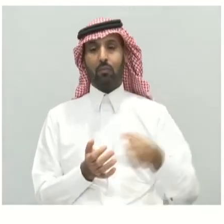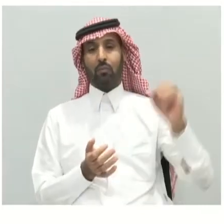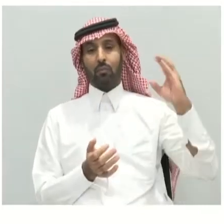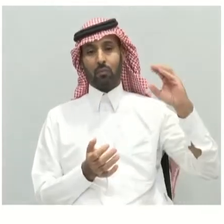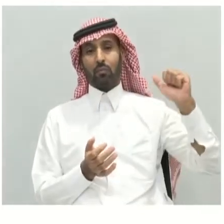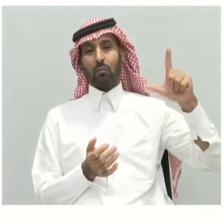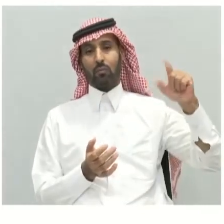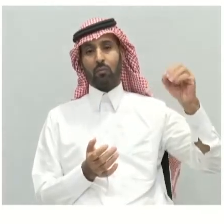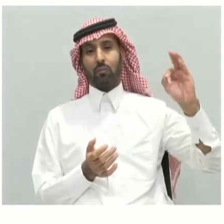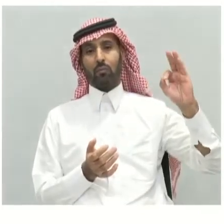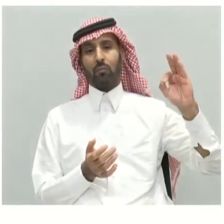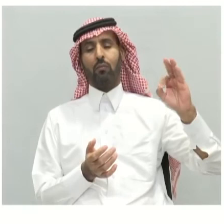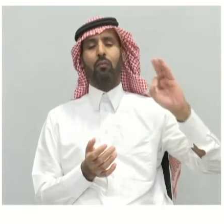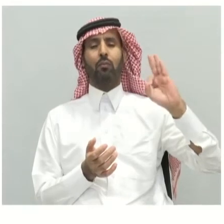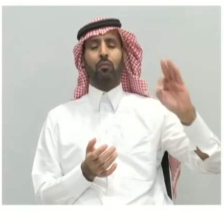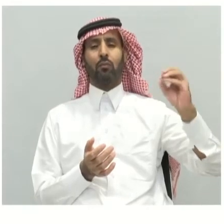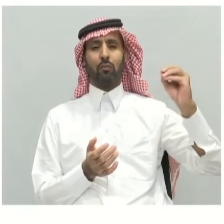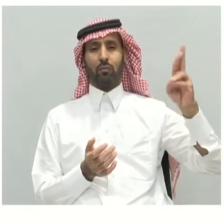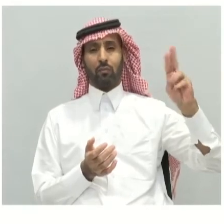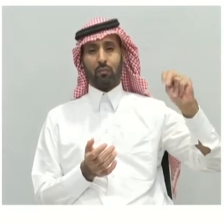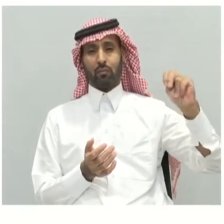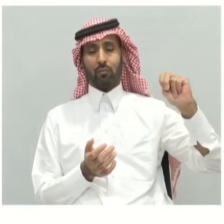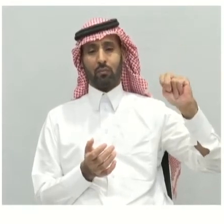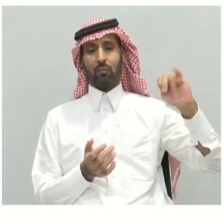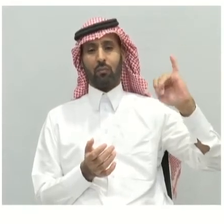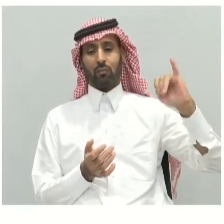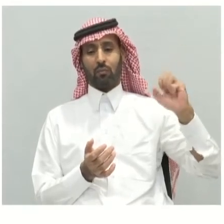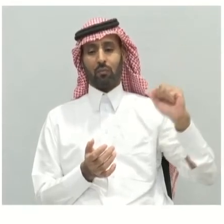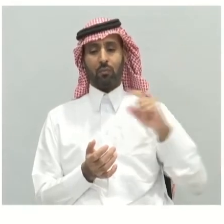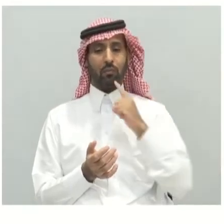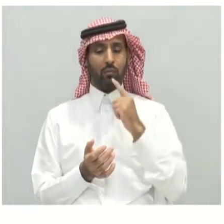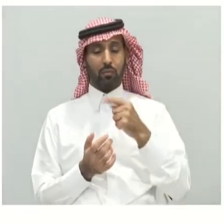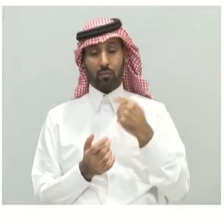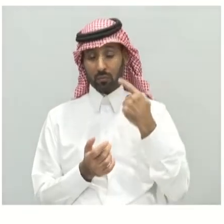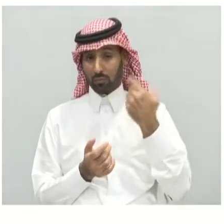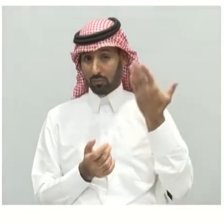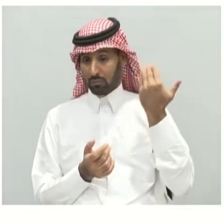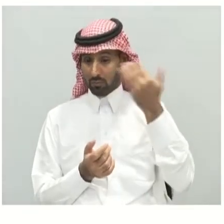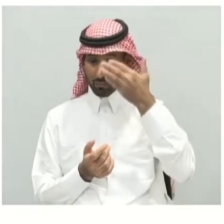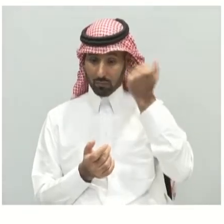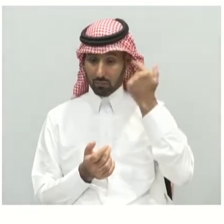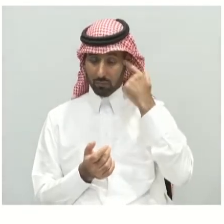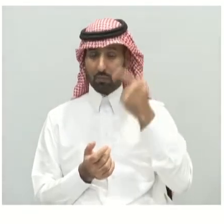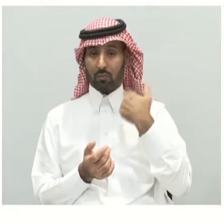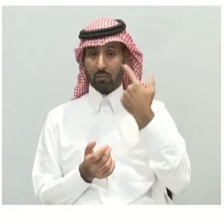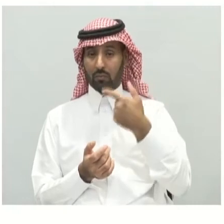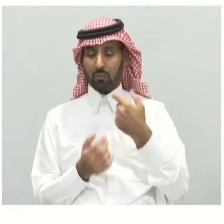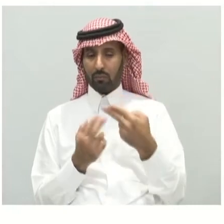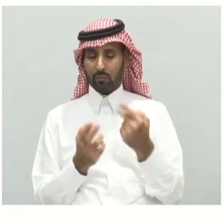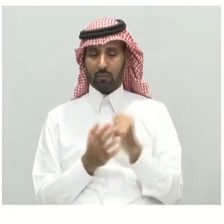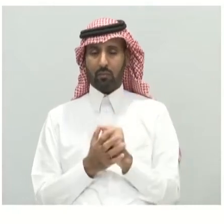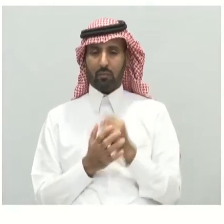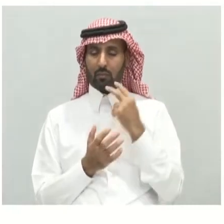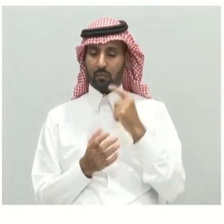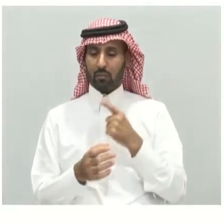up in Los Angeles. I don't remember when I said my first word. I started walking at